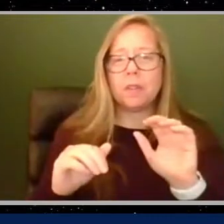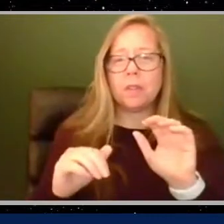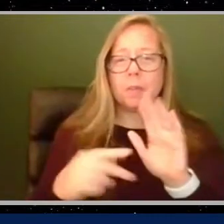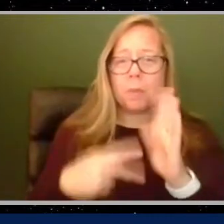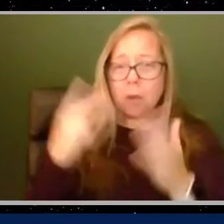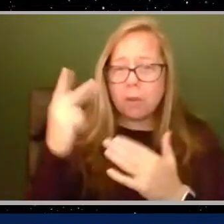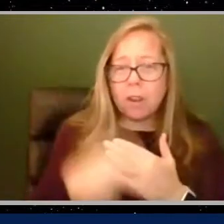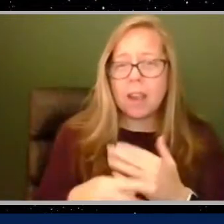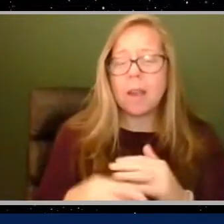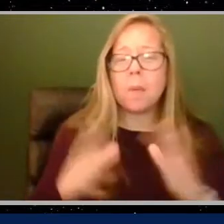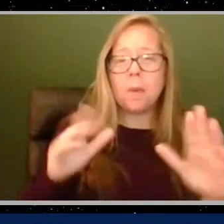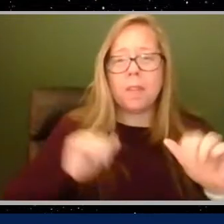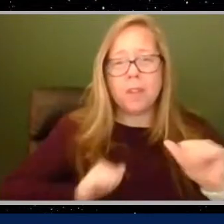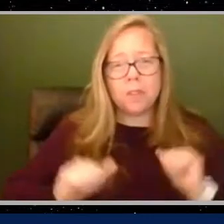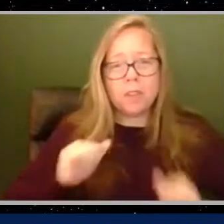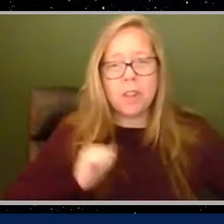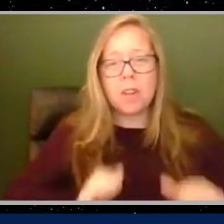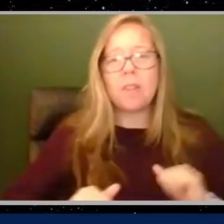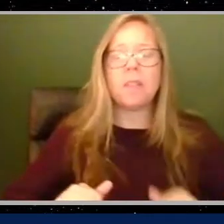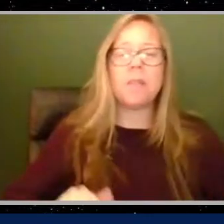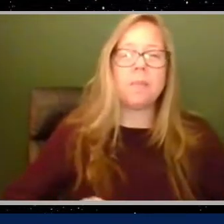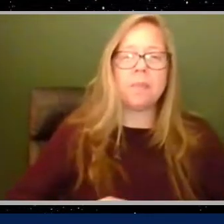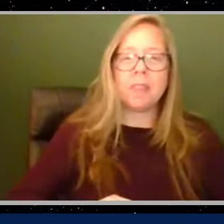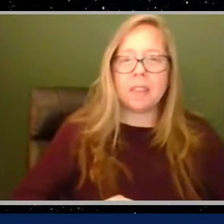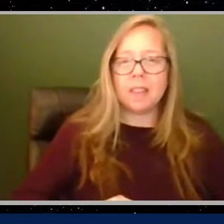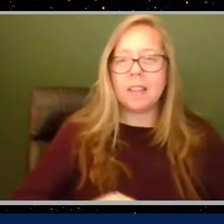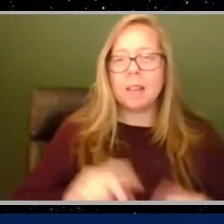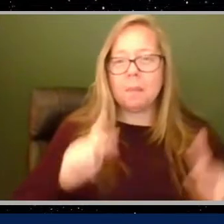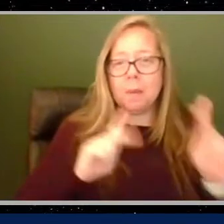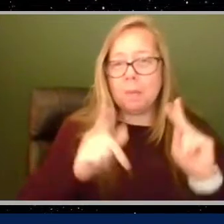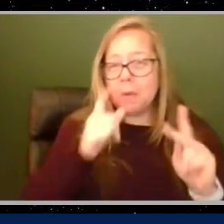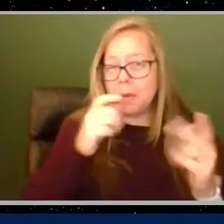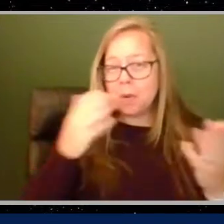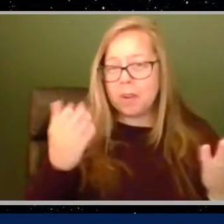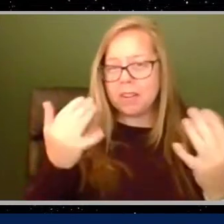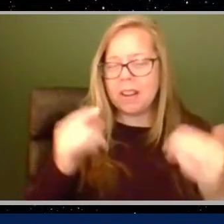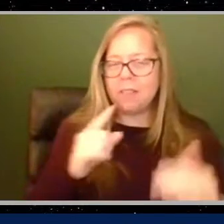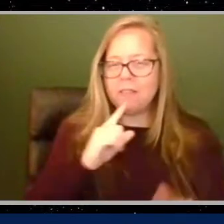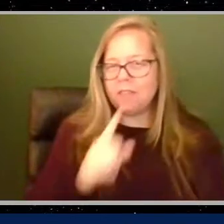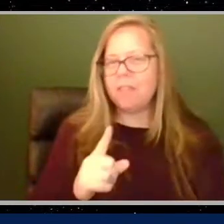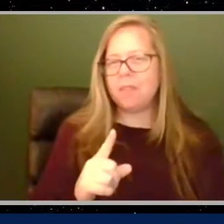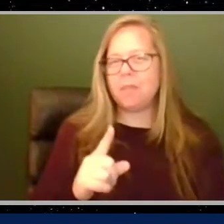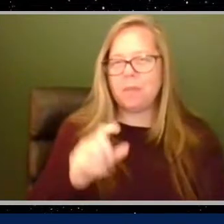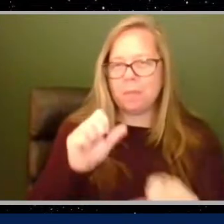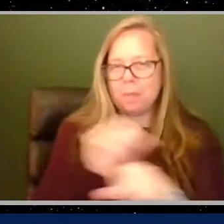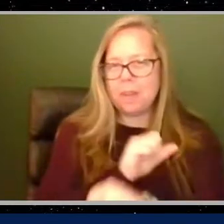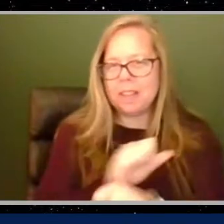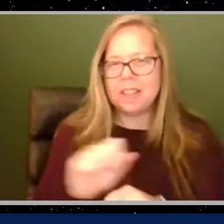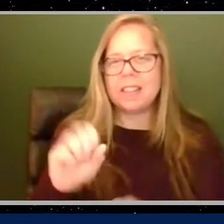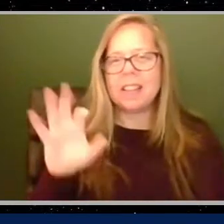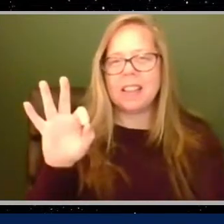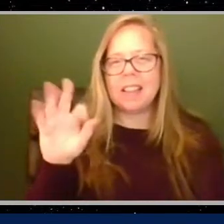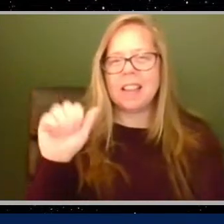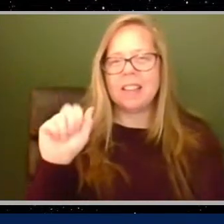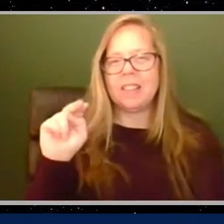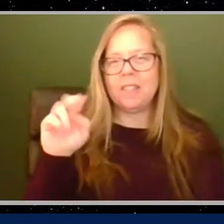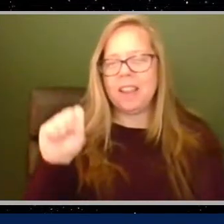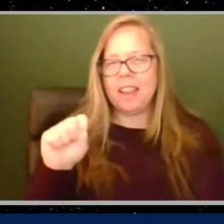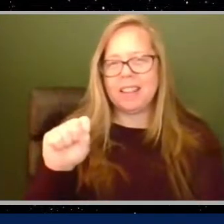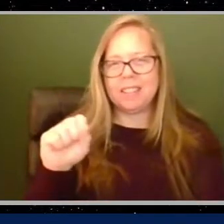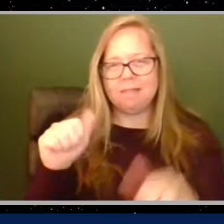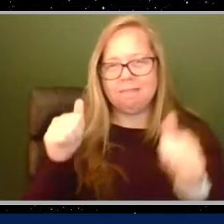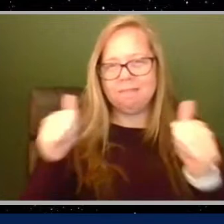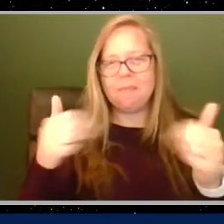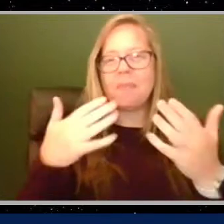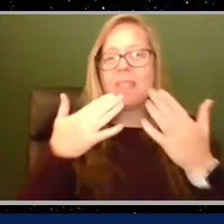we normally have, but the people who are hanging out here today are the true NASA Spaceflight Intrepid Museum fans. Y'all are awesome, and thank you so much